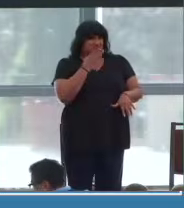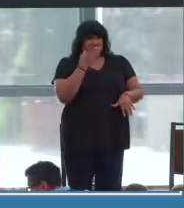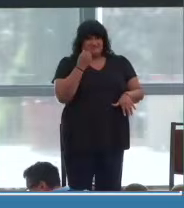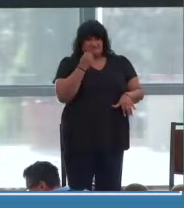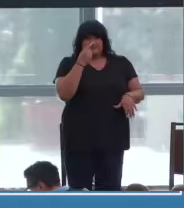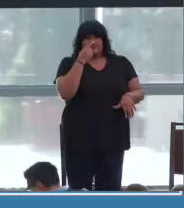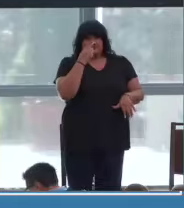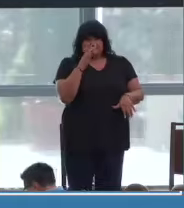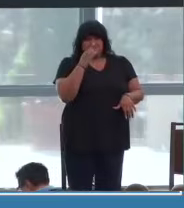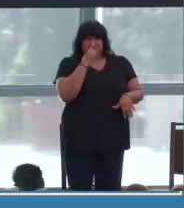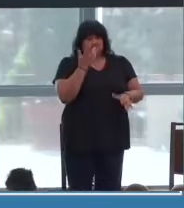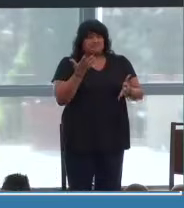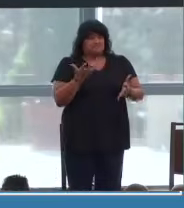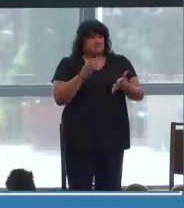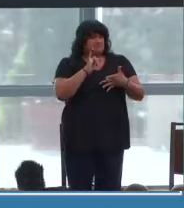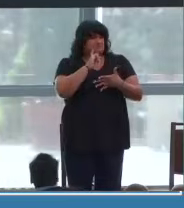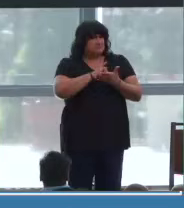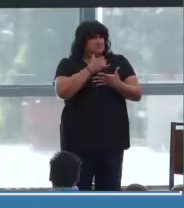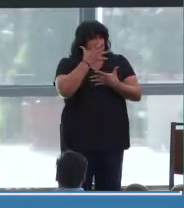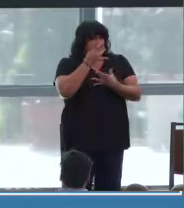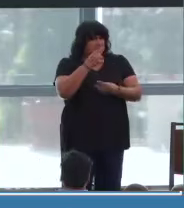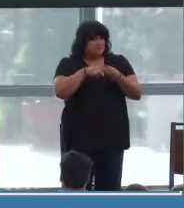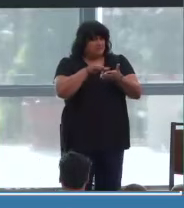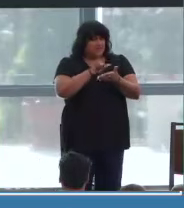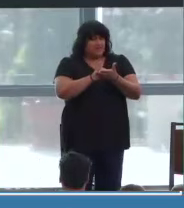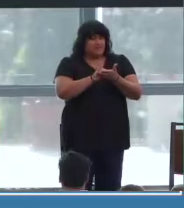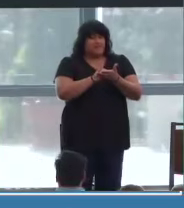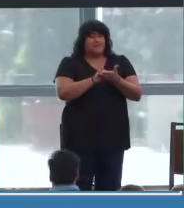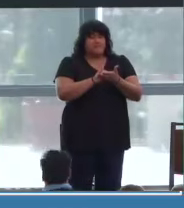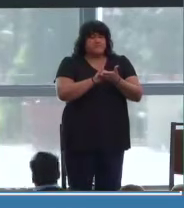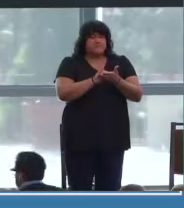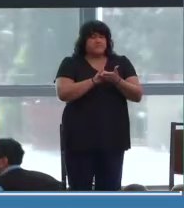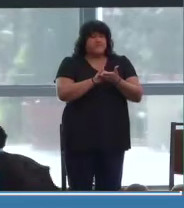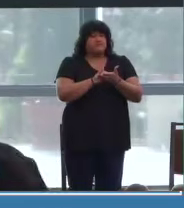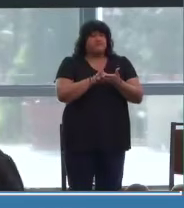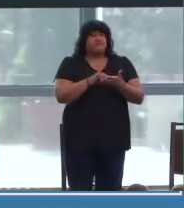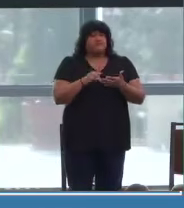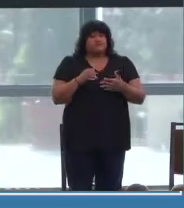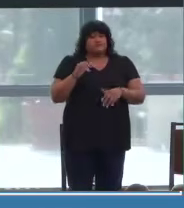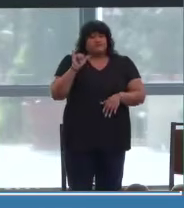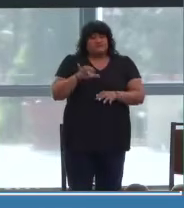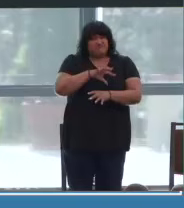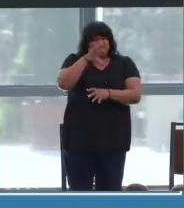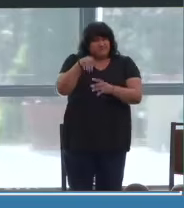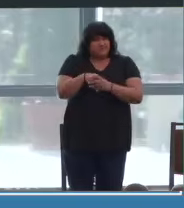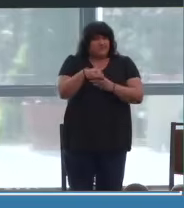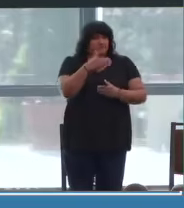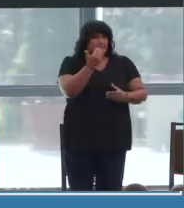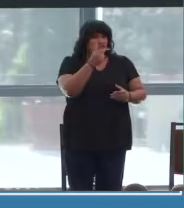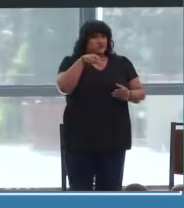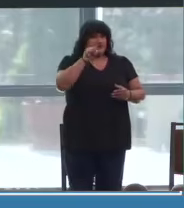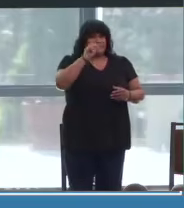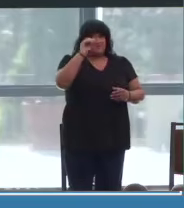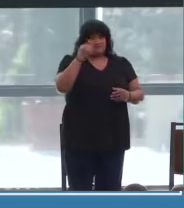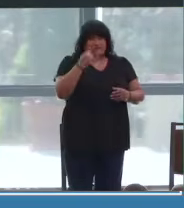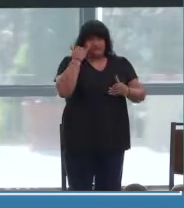what's interesting about dysautonomia is that it's present in about 15 to 20%, if